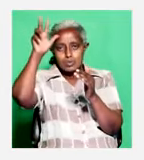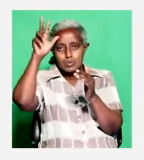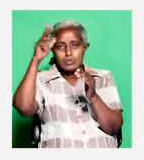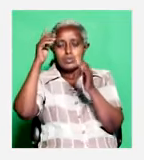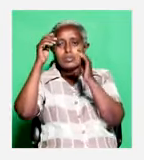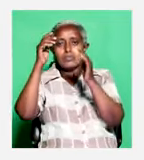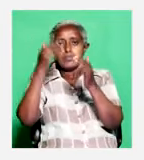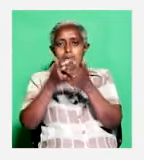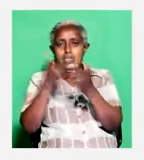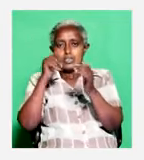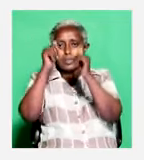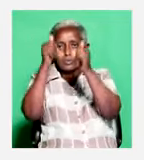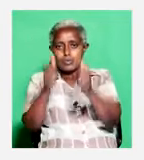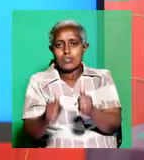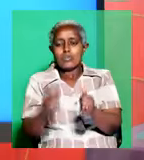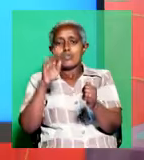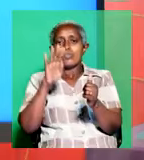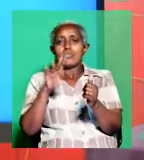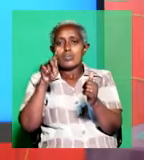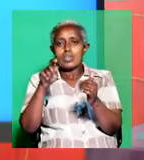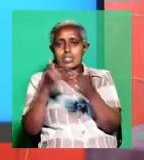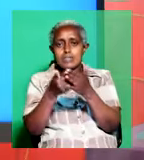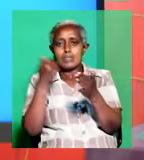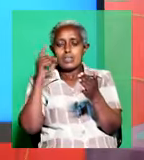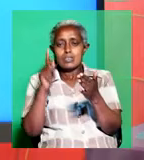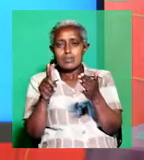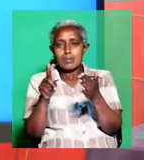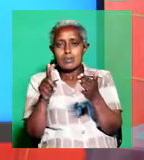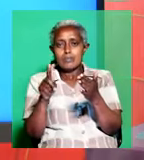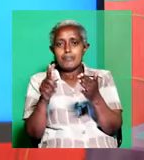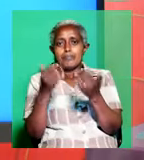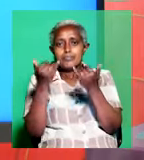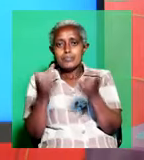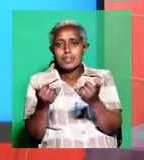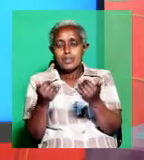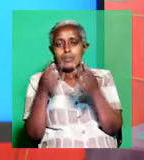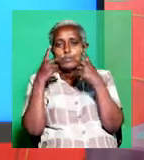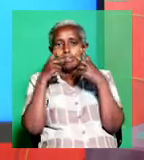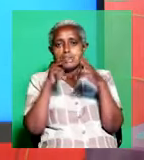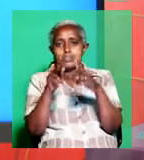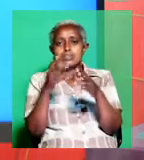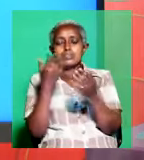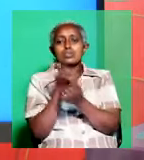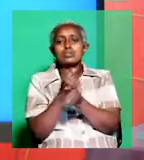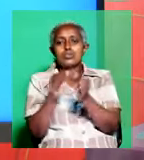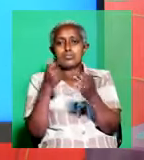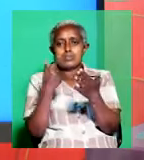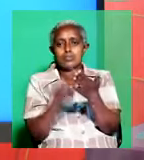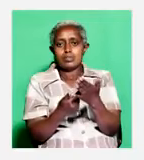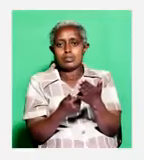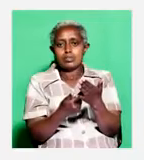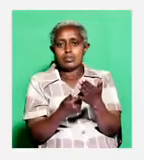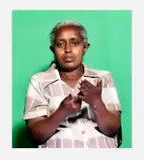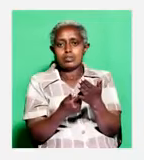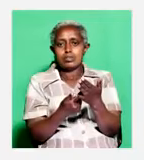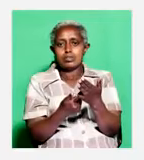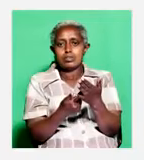absolute value of 4x minus 1. Now let's see the solution for this.